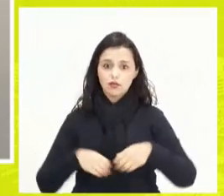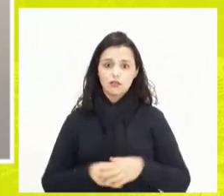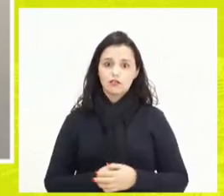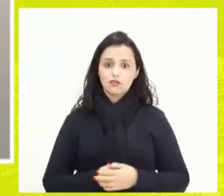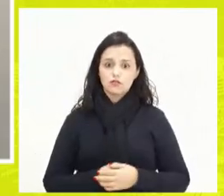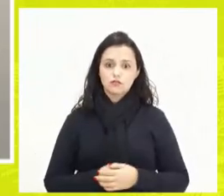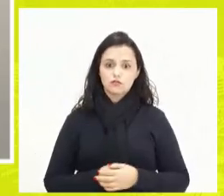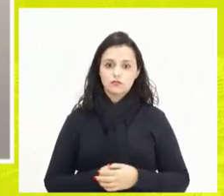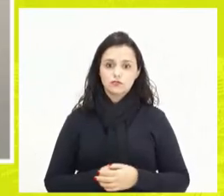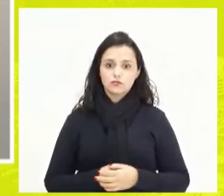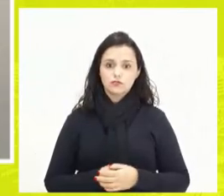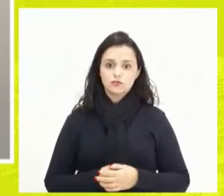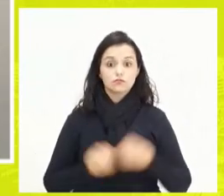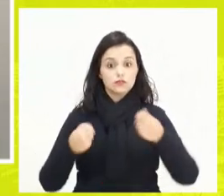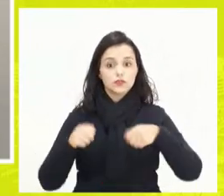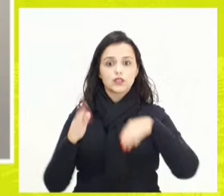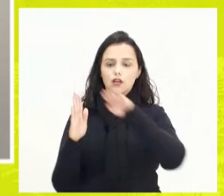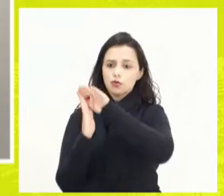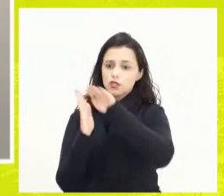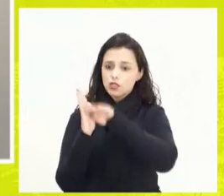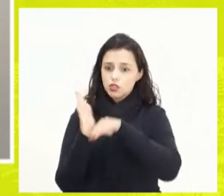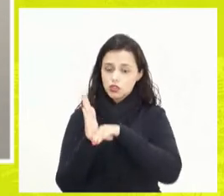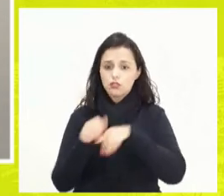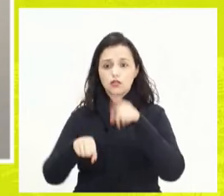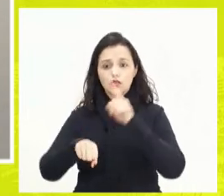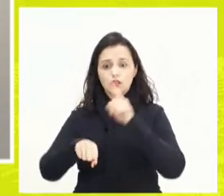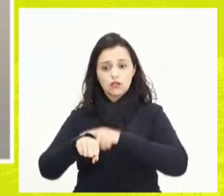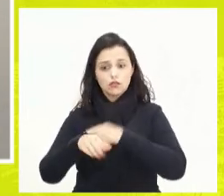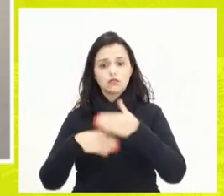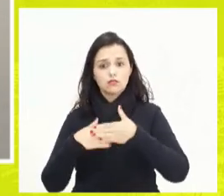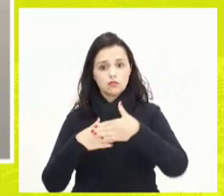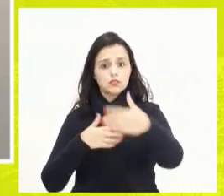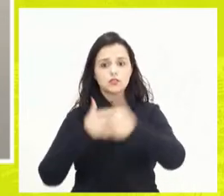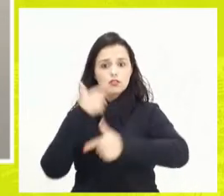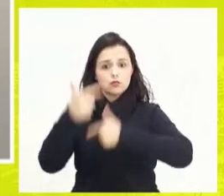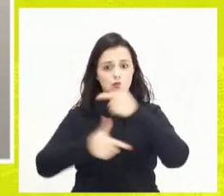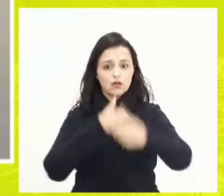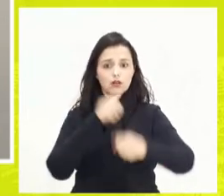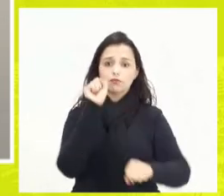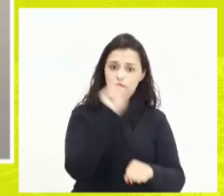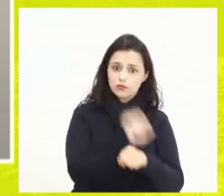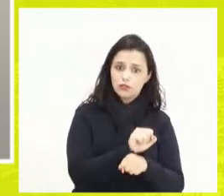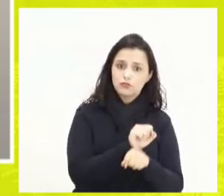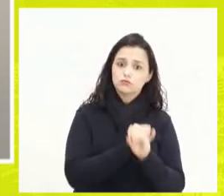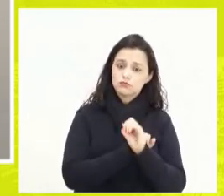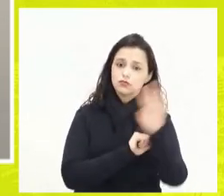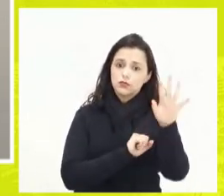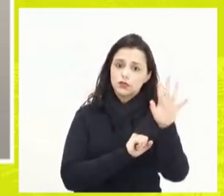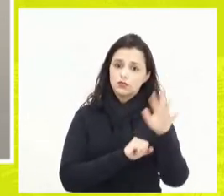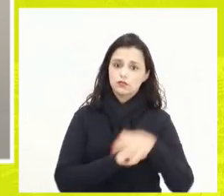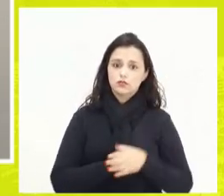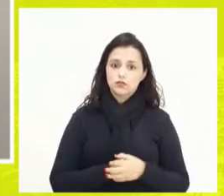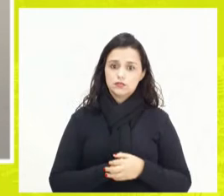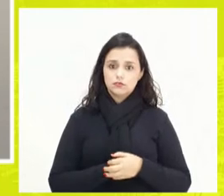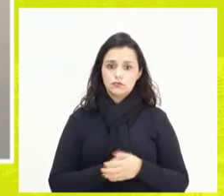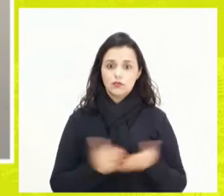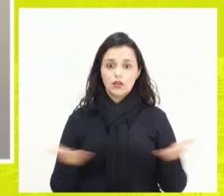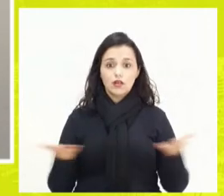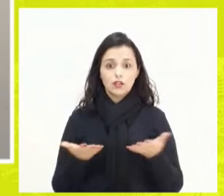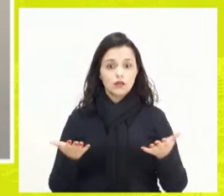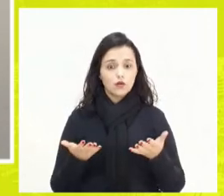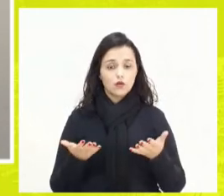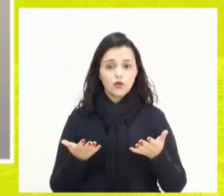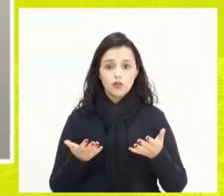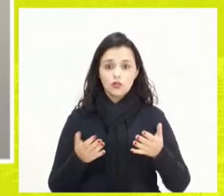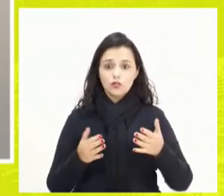established agenda with by the time you start working anytime you stop working uh how people are assessed